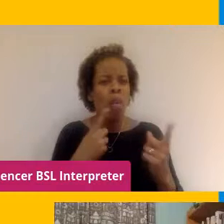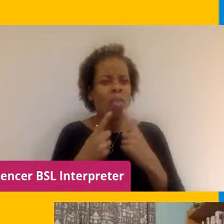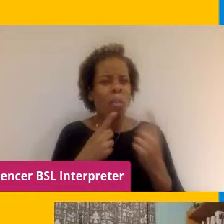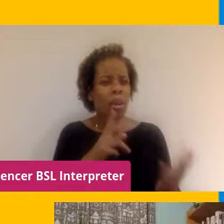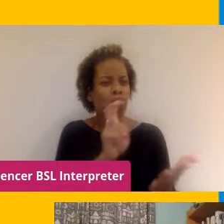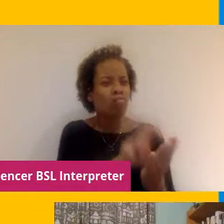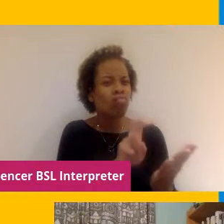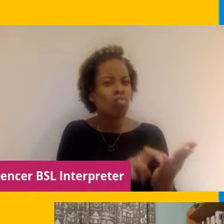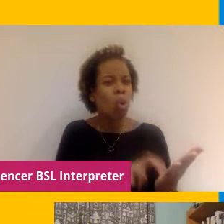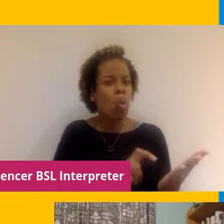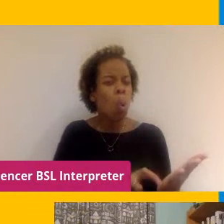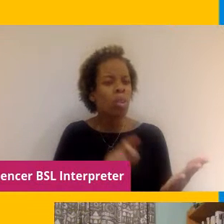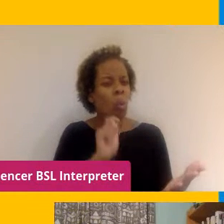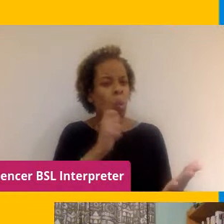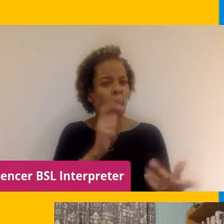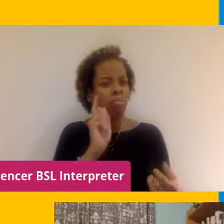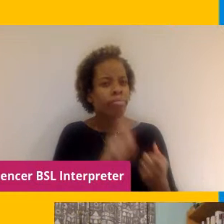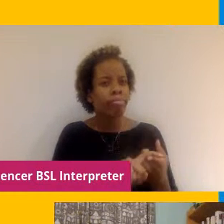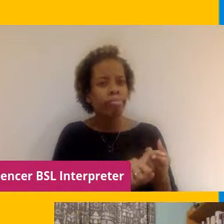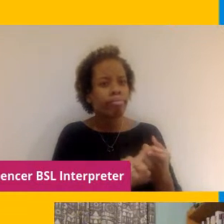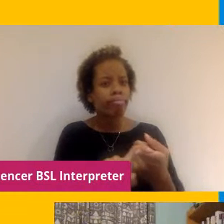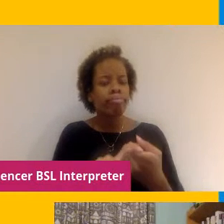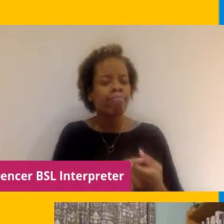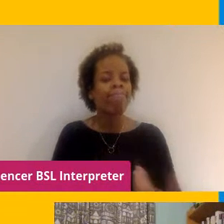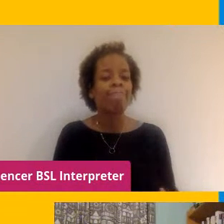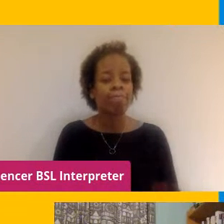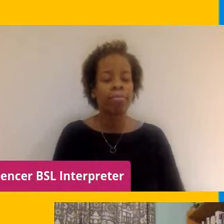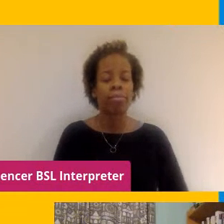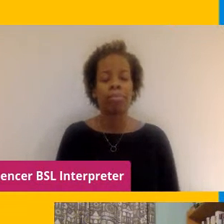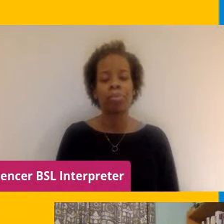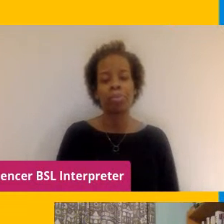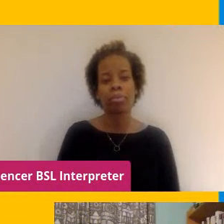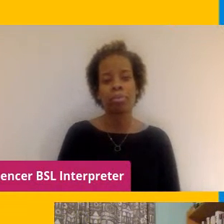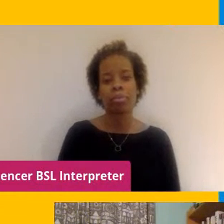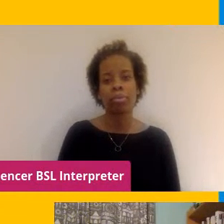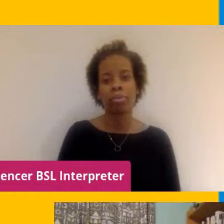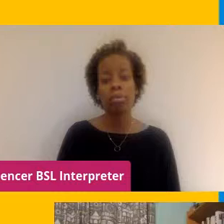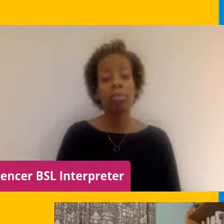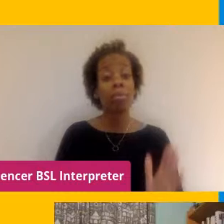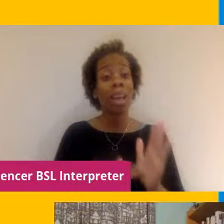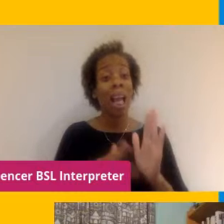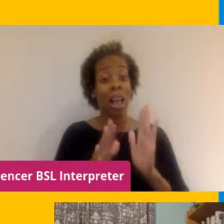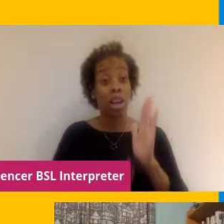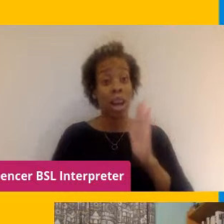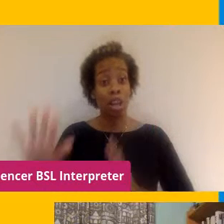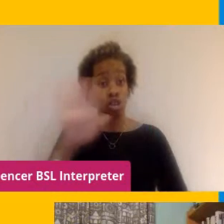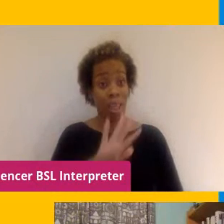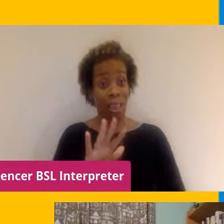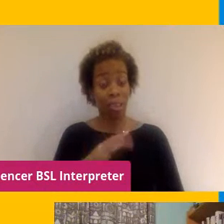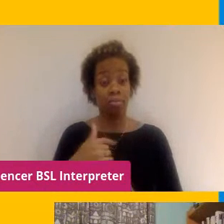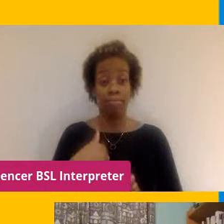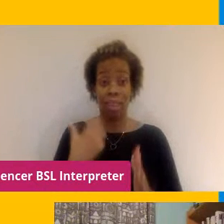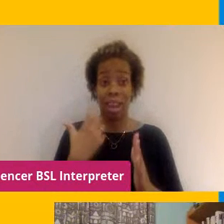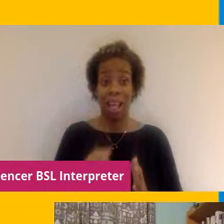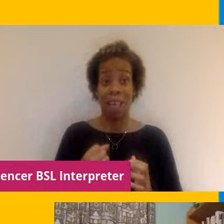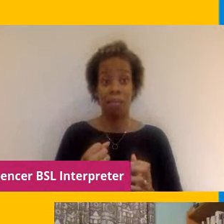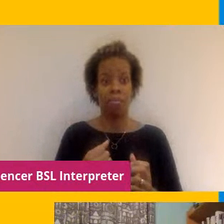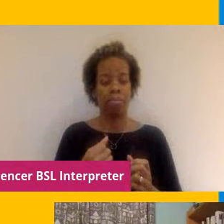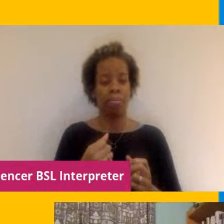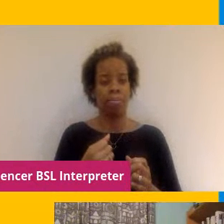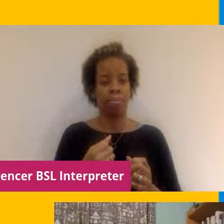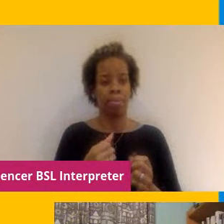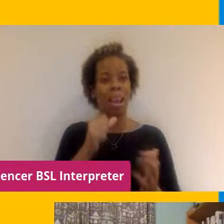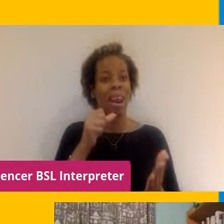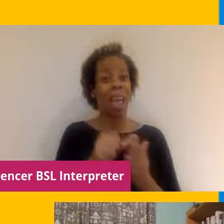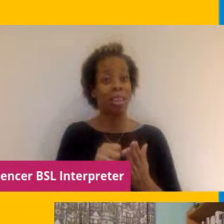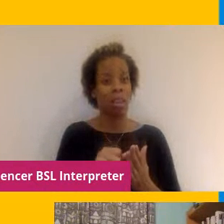So I mean, as from a national point of view, we've put out these individual letters which branches can issue to individuals who feel